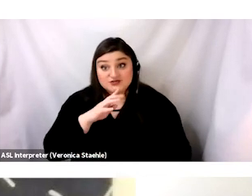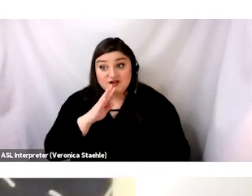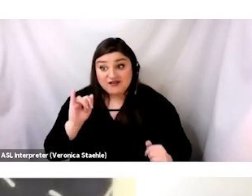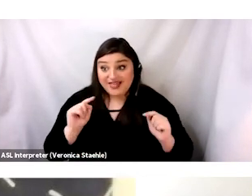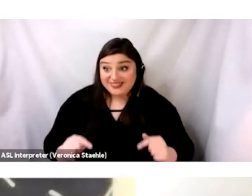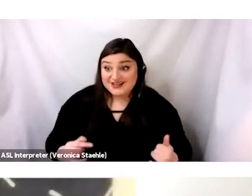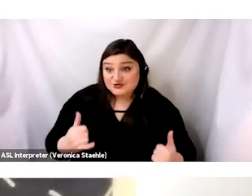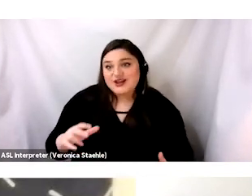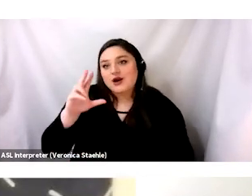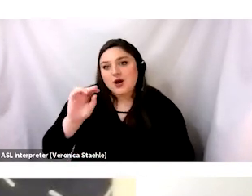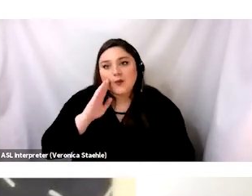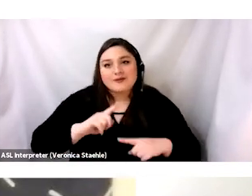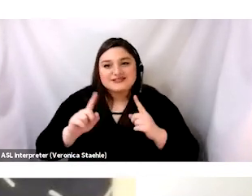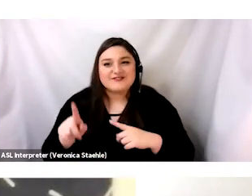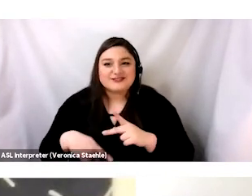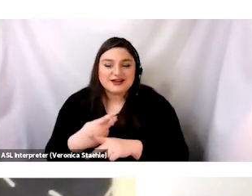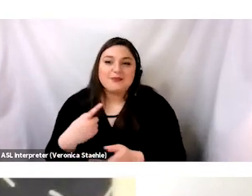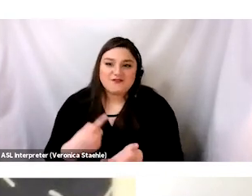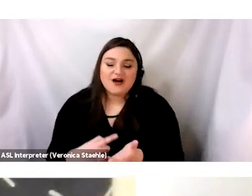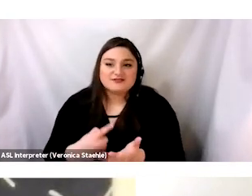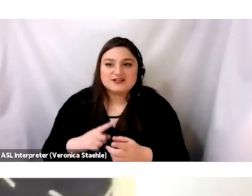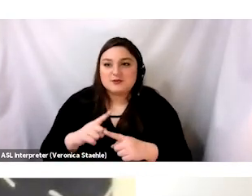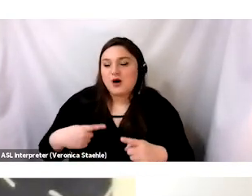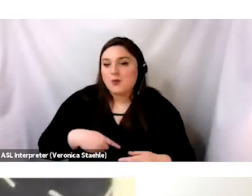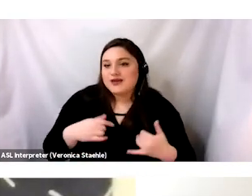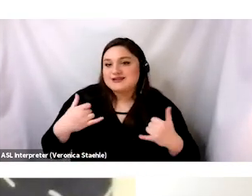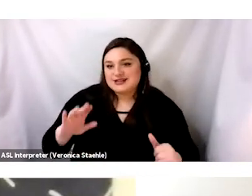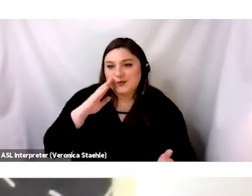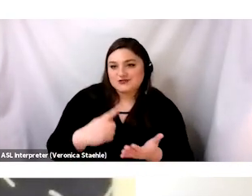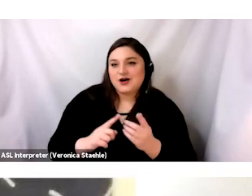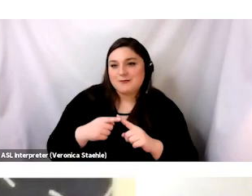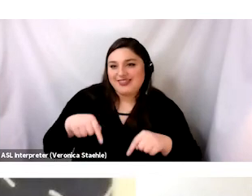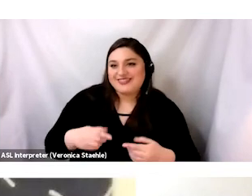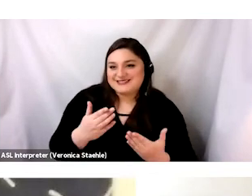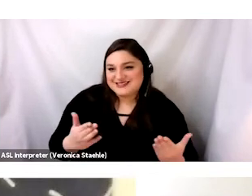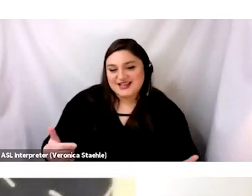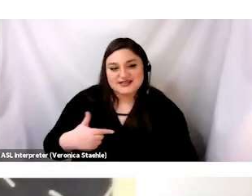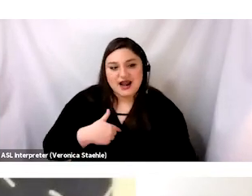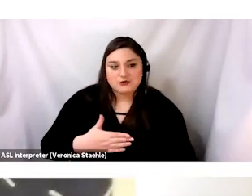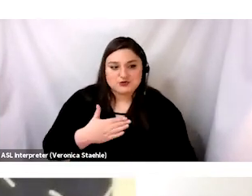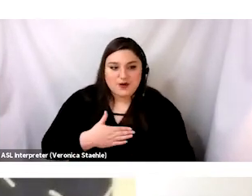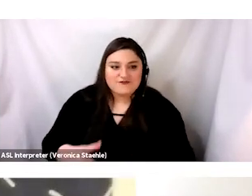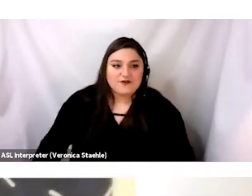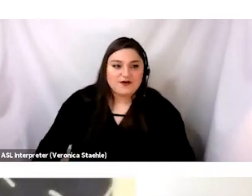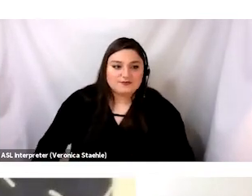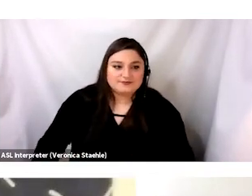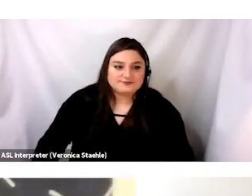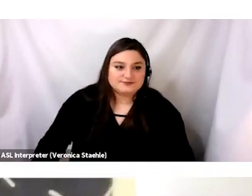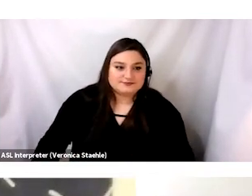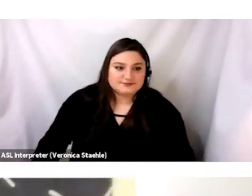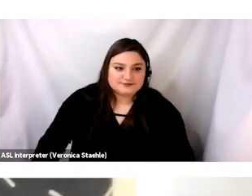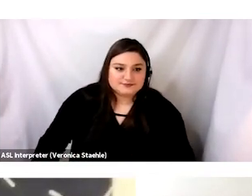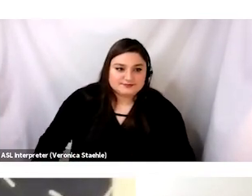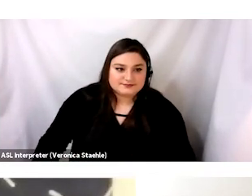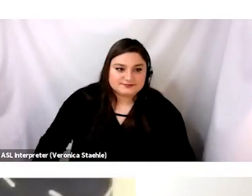y'all today? No, but we're still going to talk about these things. And I was really grateful, and have been lucky to have parents who talk